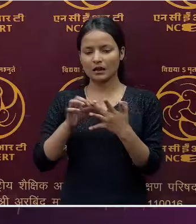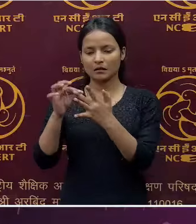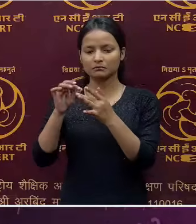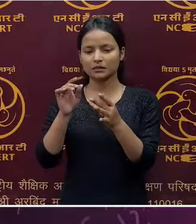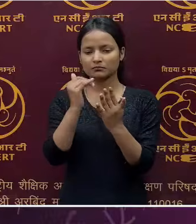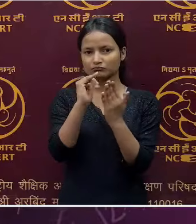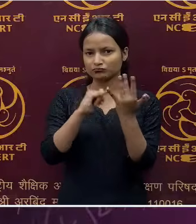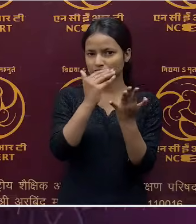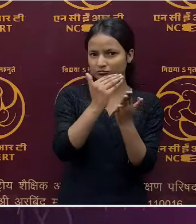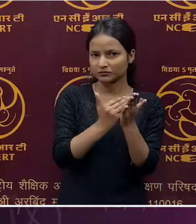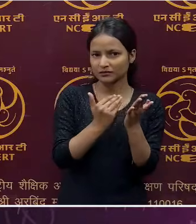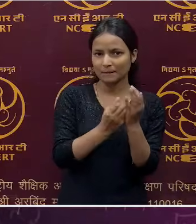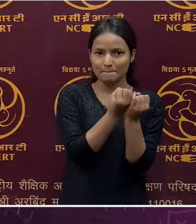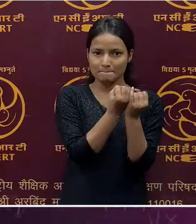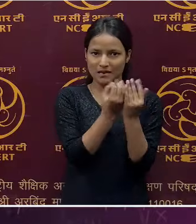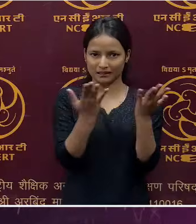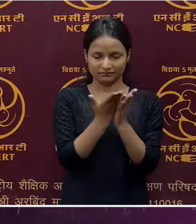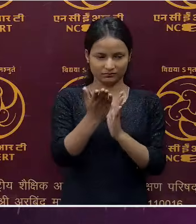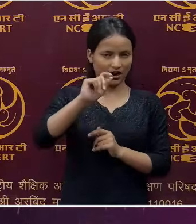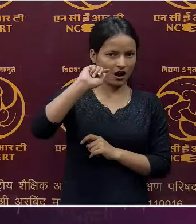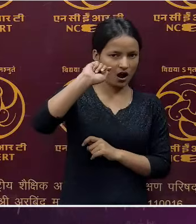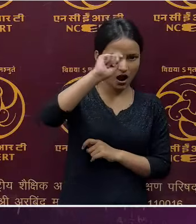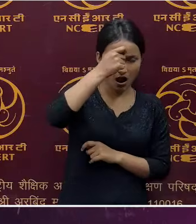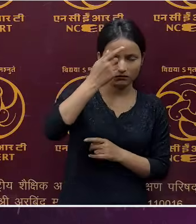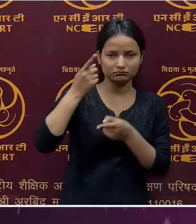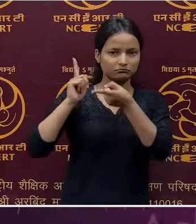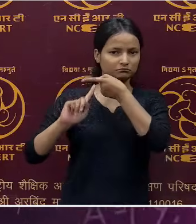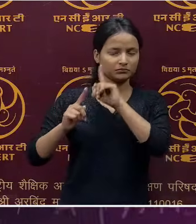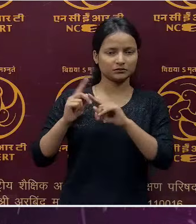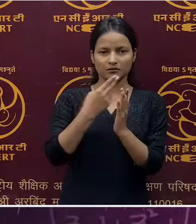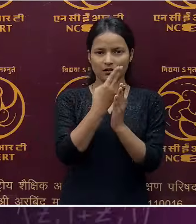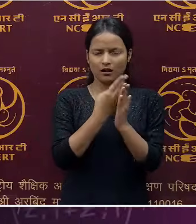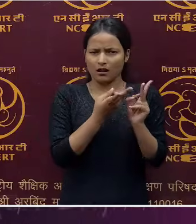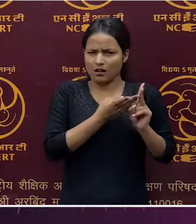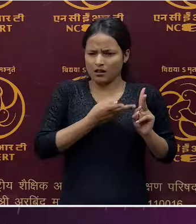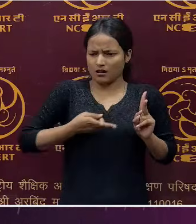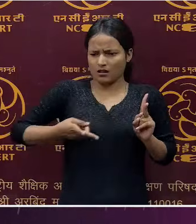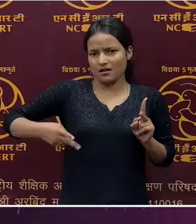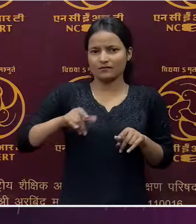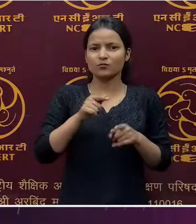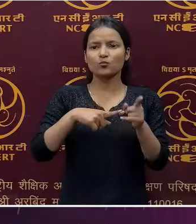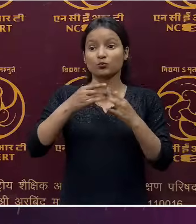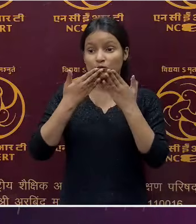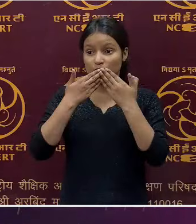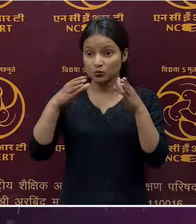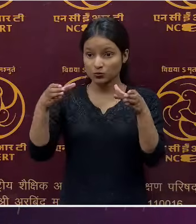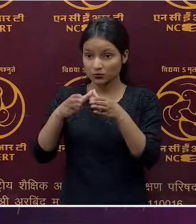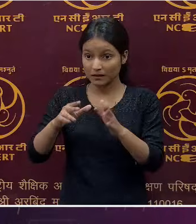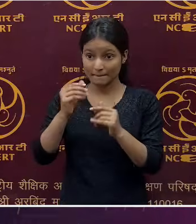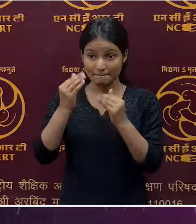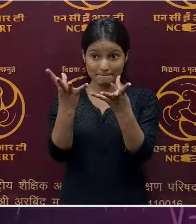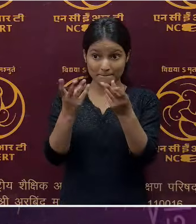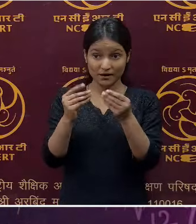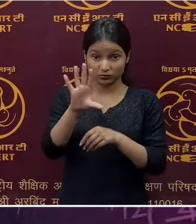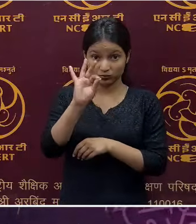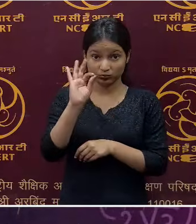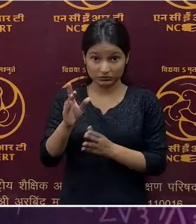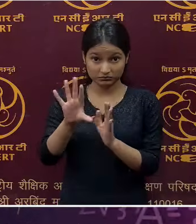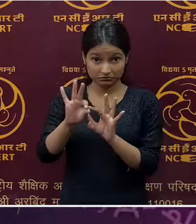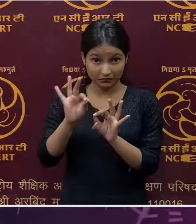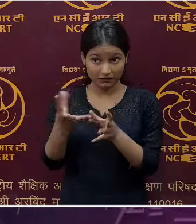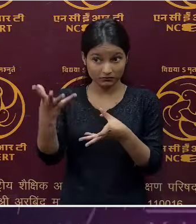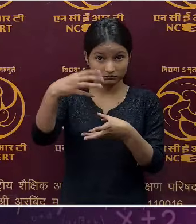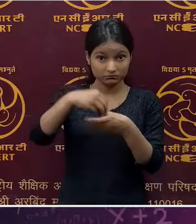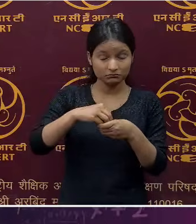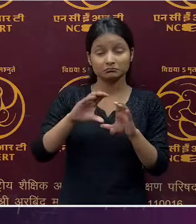it's always got confused between relation and function, and it's a basic. So this topic is going